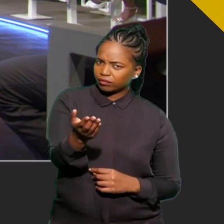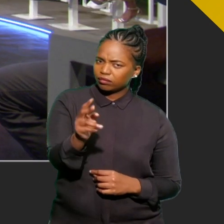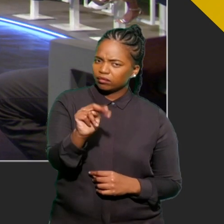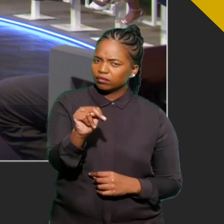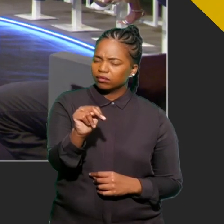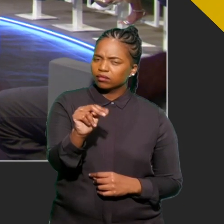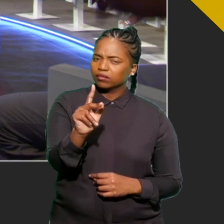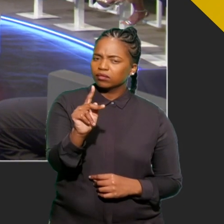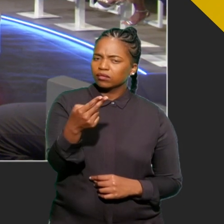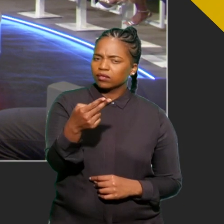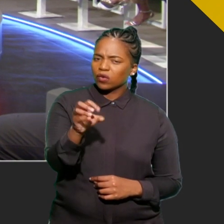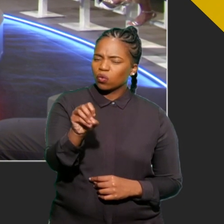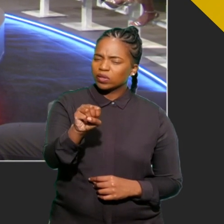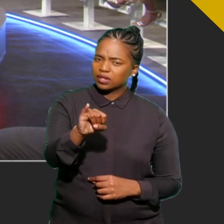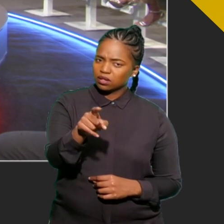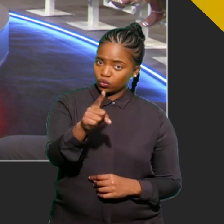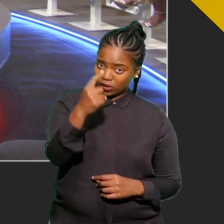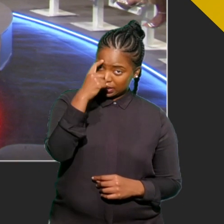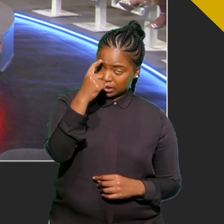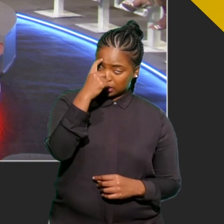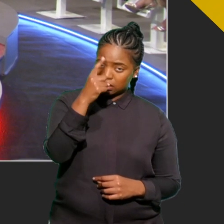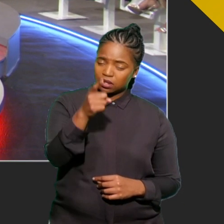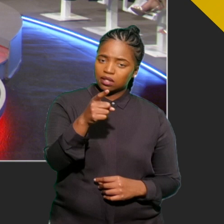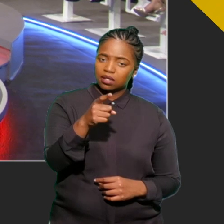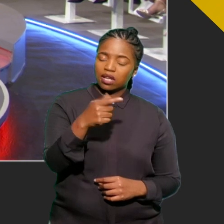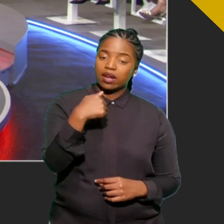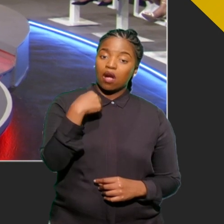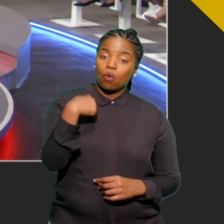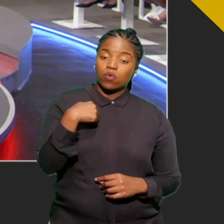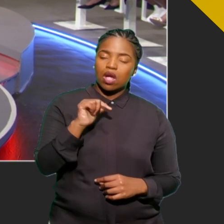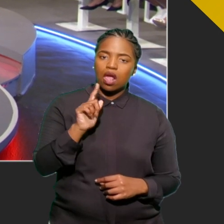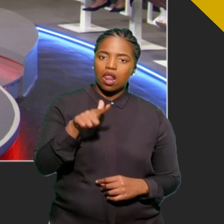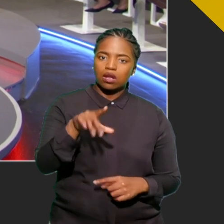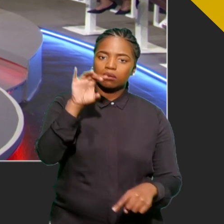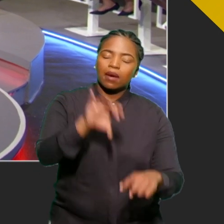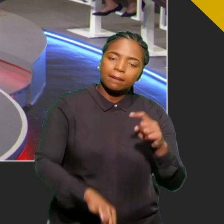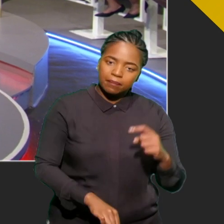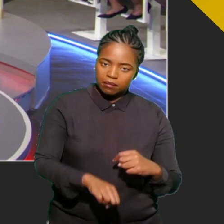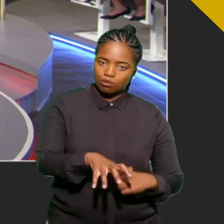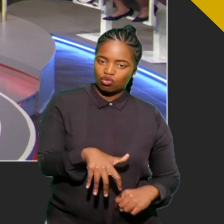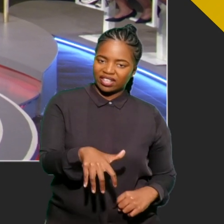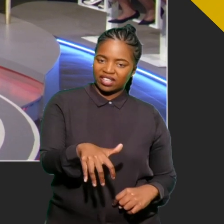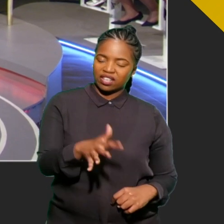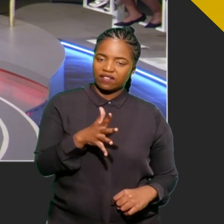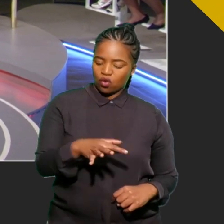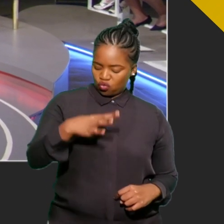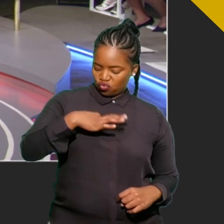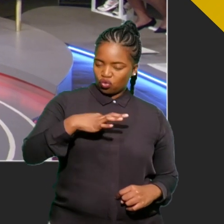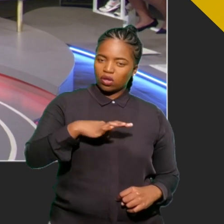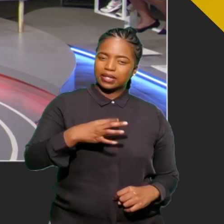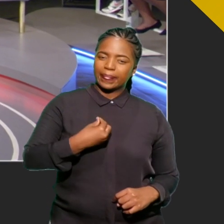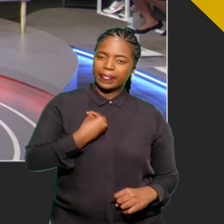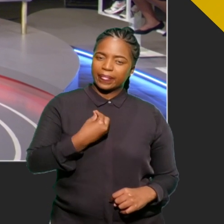kule nkulumo do you think the late detection of pregnancy especially for igenge